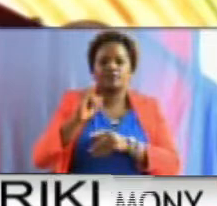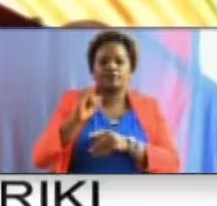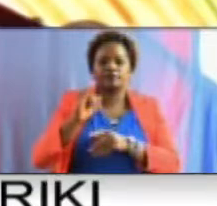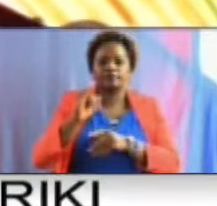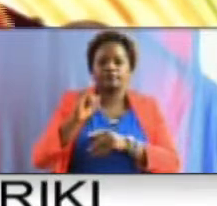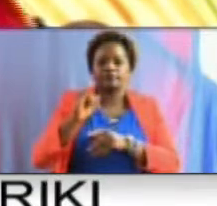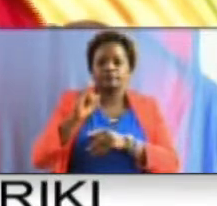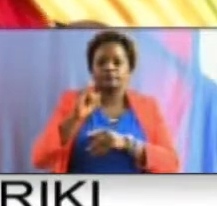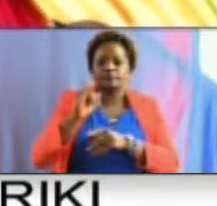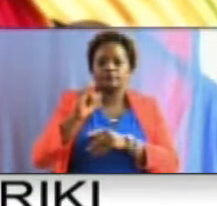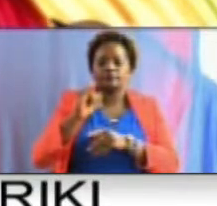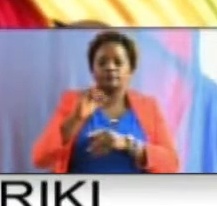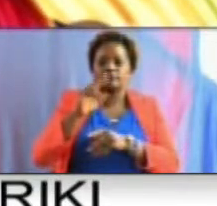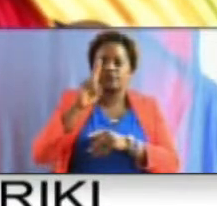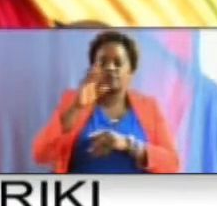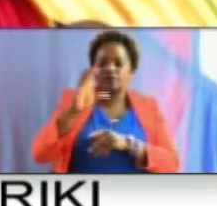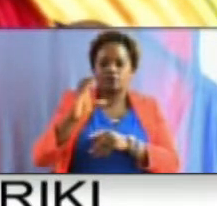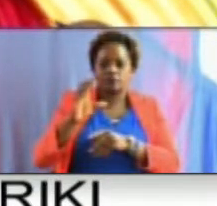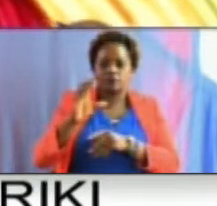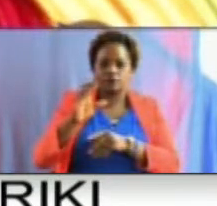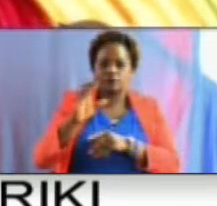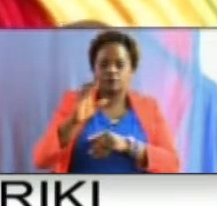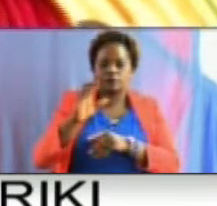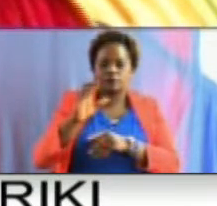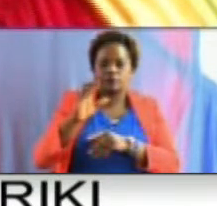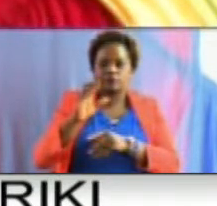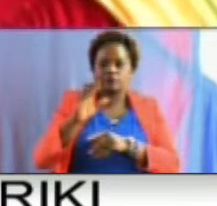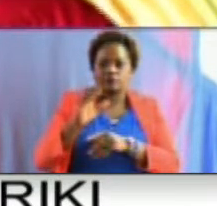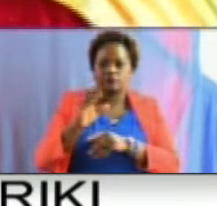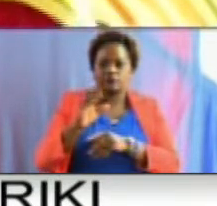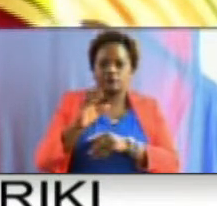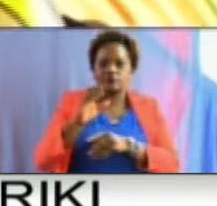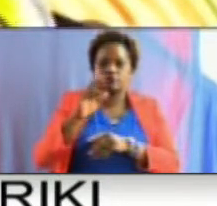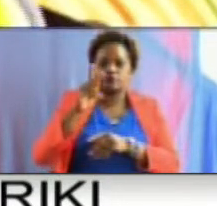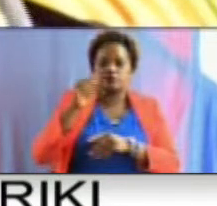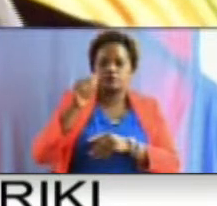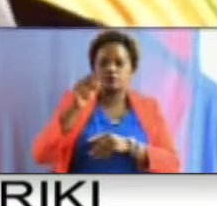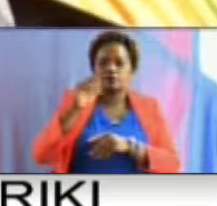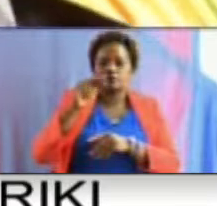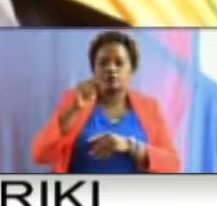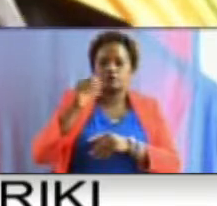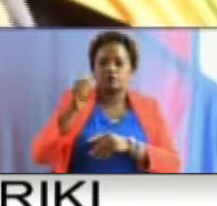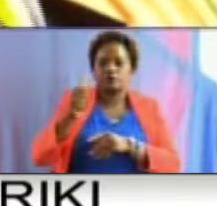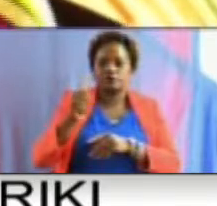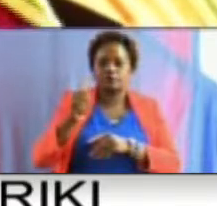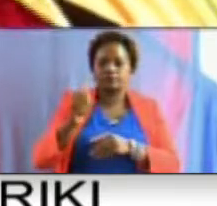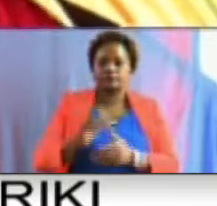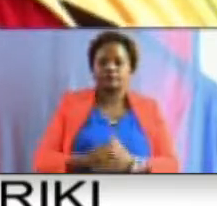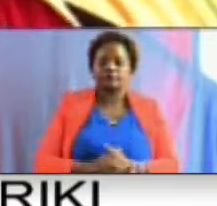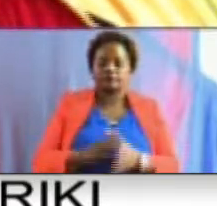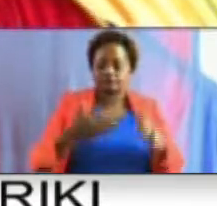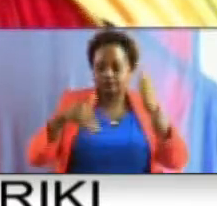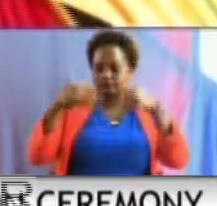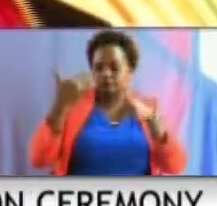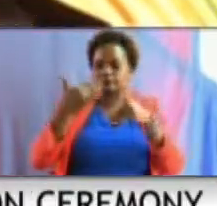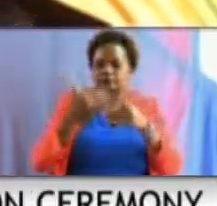Muchai, Vice Chancellor, Karatina University.